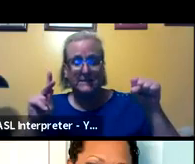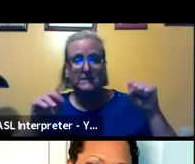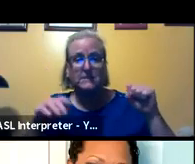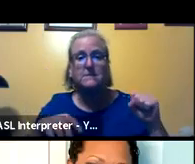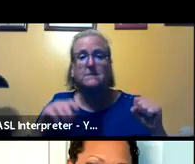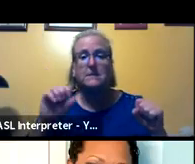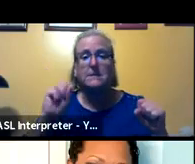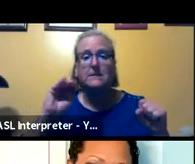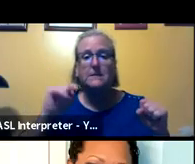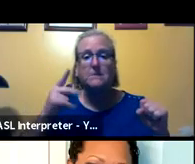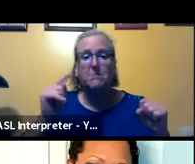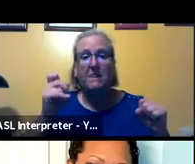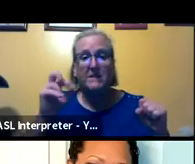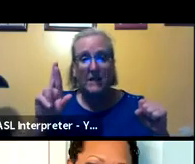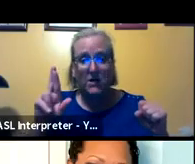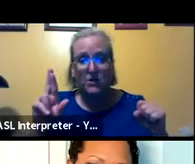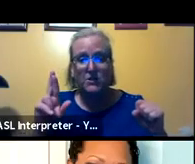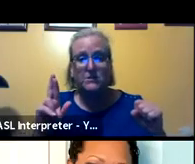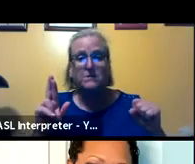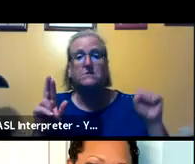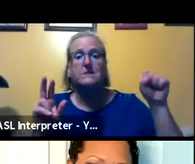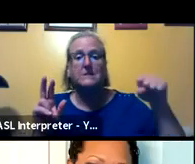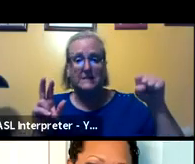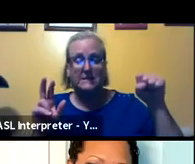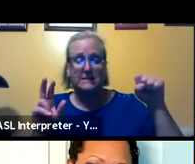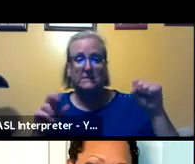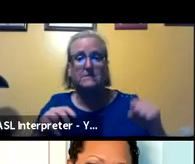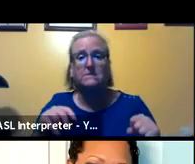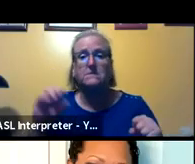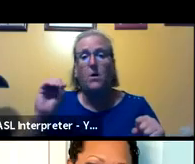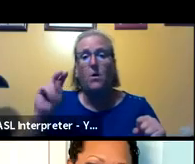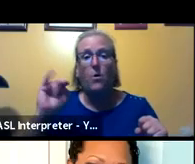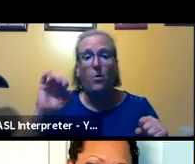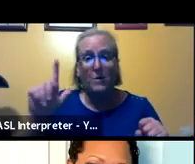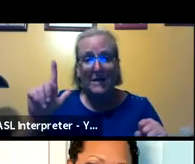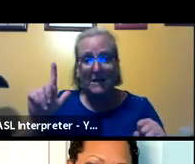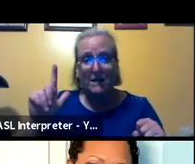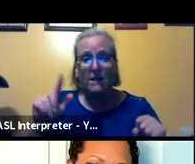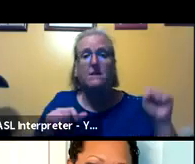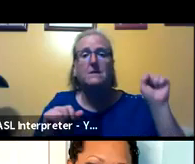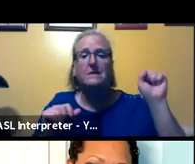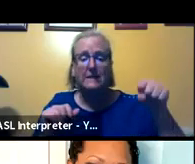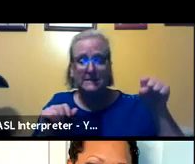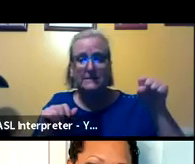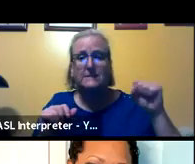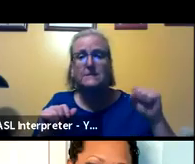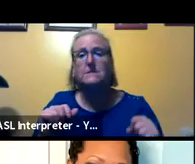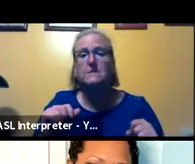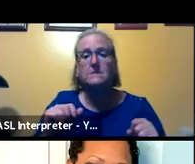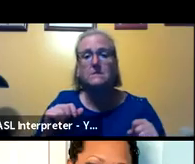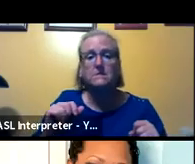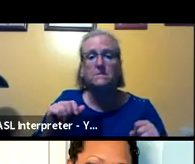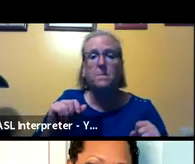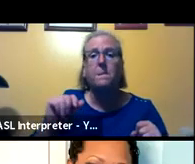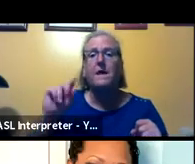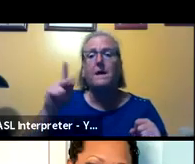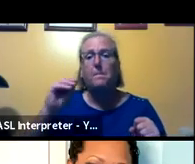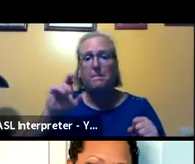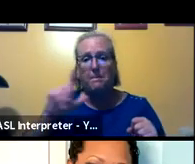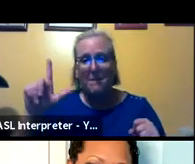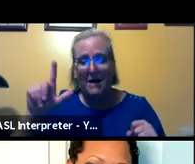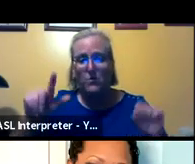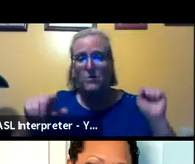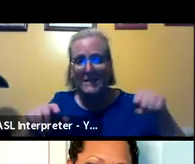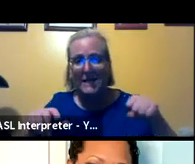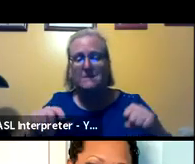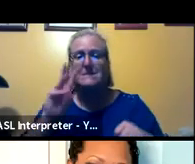Mrs. Smith-Tucker? Alethea Smith-Tucker, yes. Dr. O'Neill? Claire O'Neill, yes. Lori Powell also votes yes. The motion